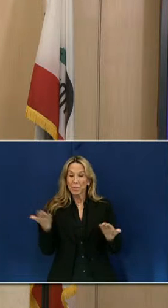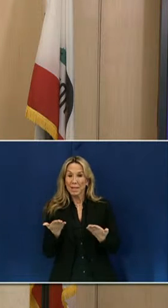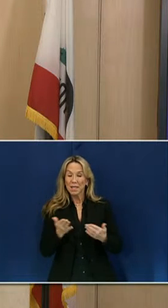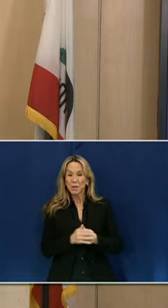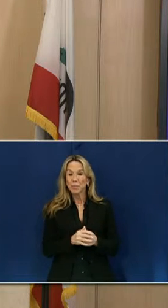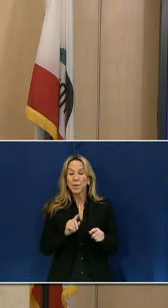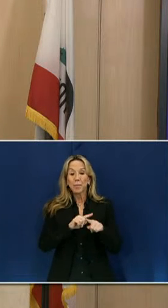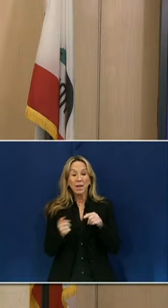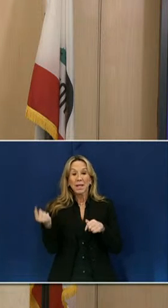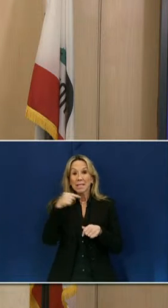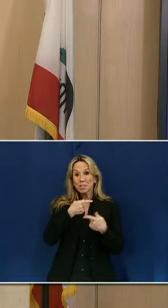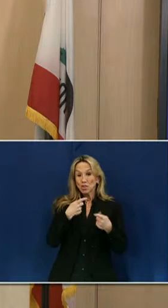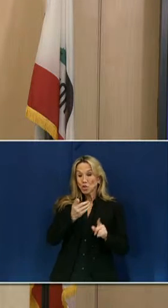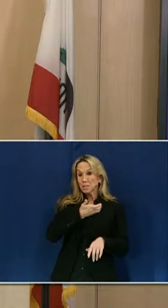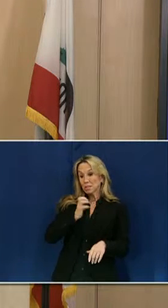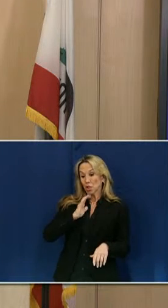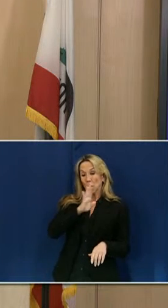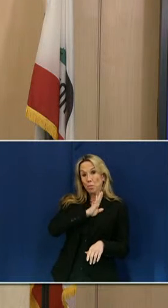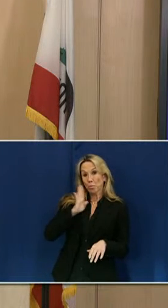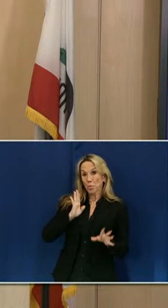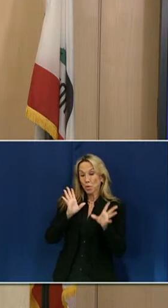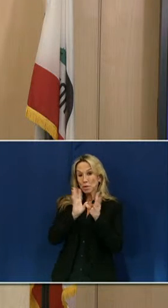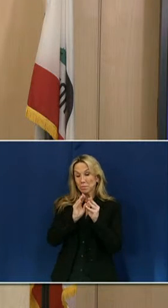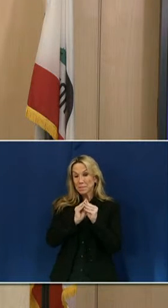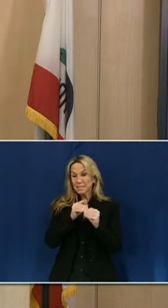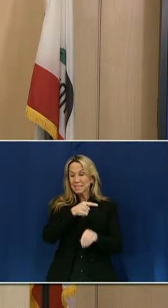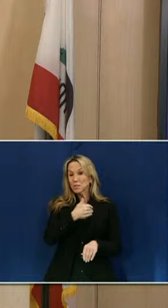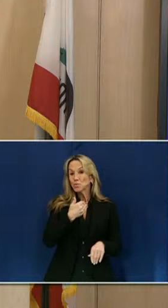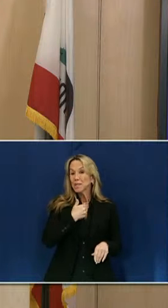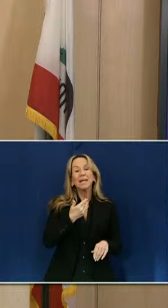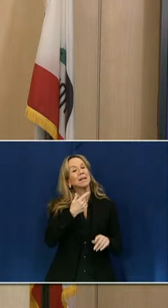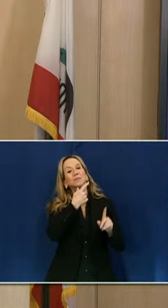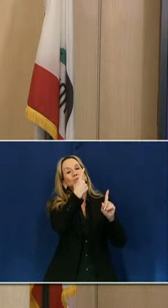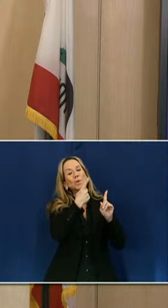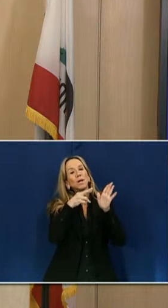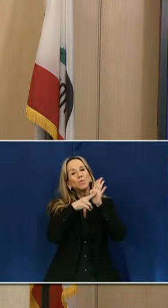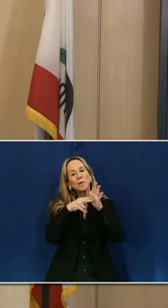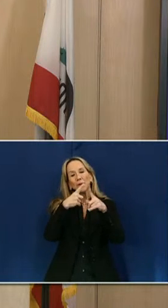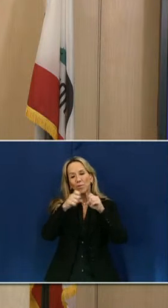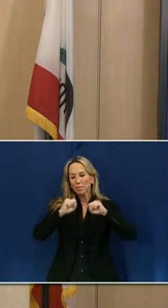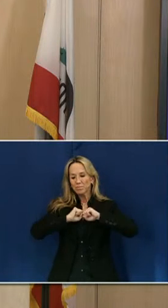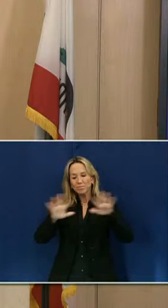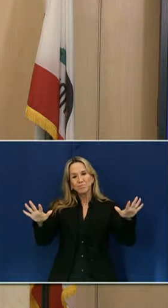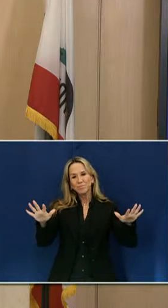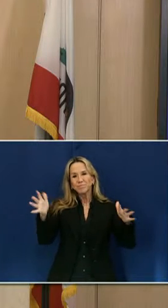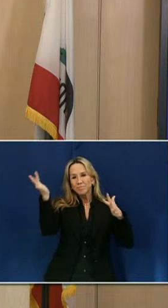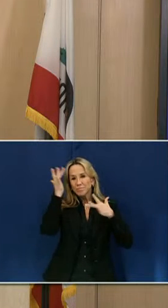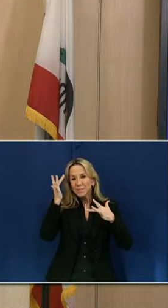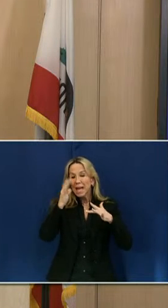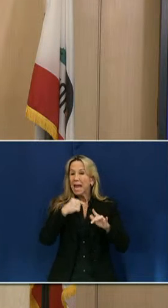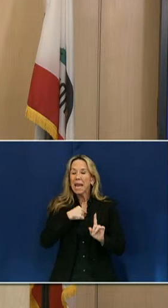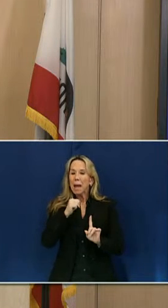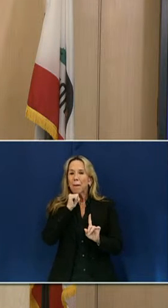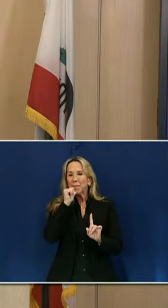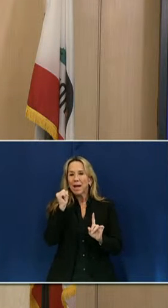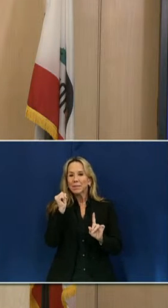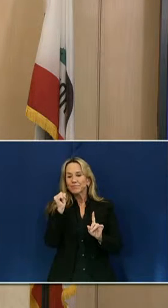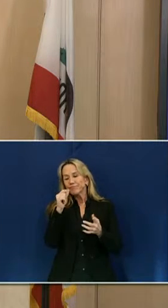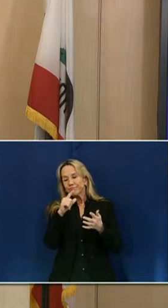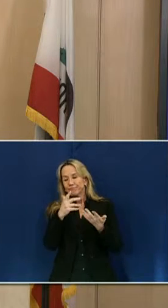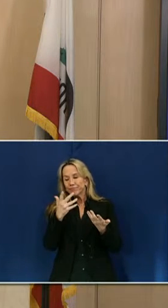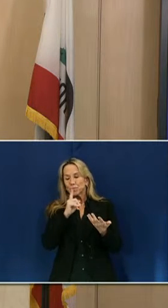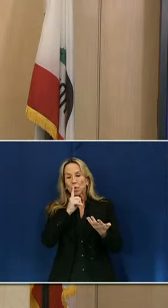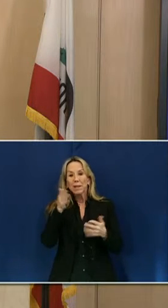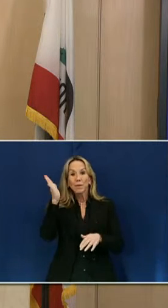Martin, Division of Infectious Disease and Global Health at UC San Diego. And I won't share her entire presentation with you. It is